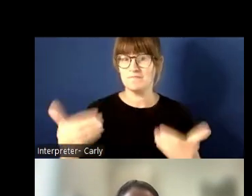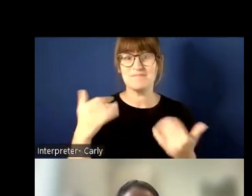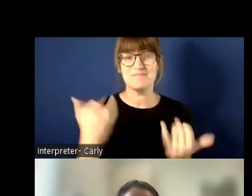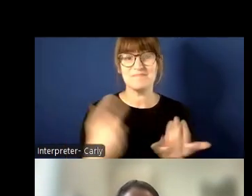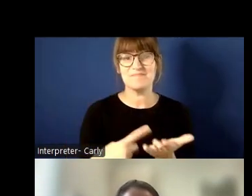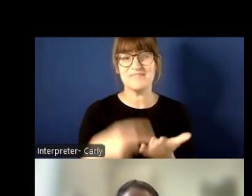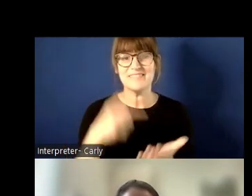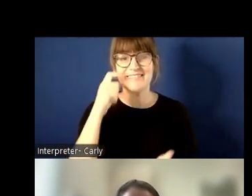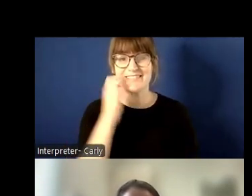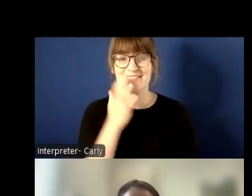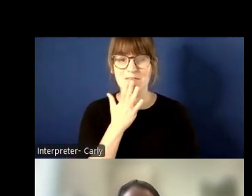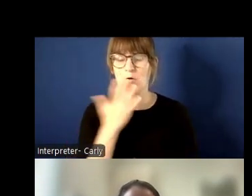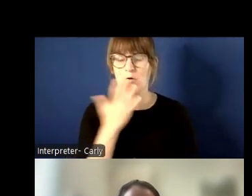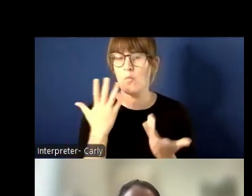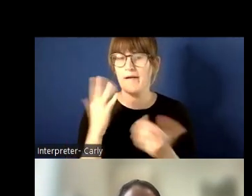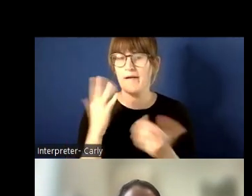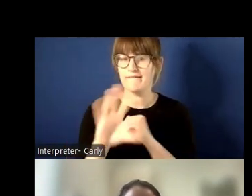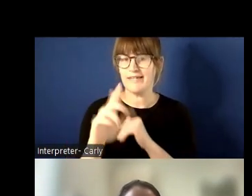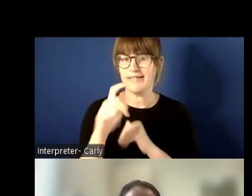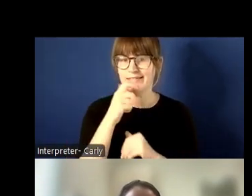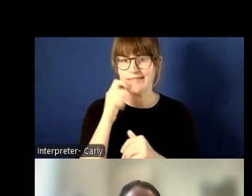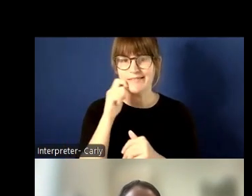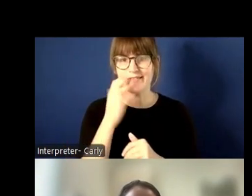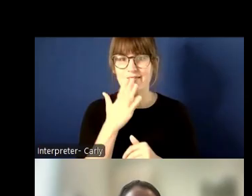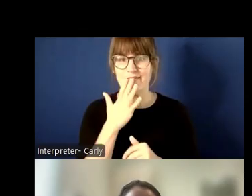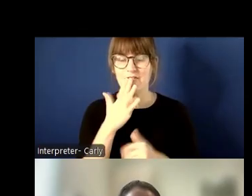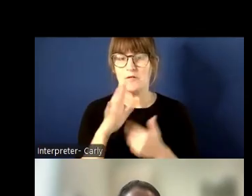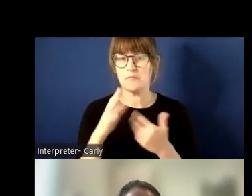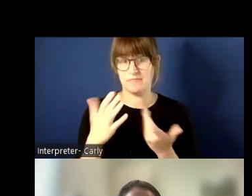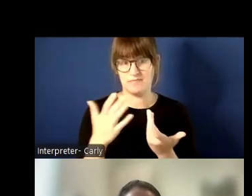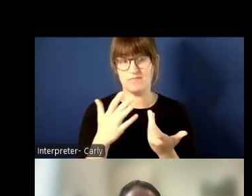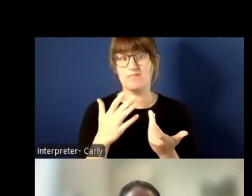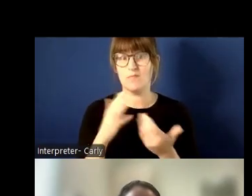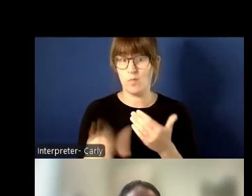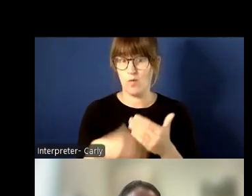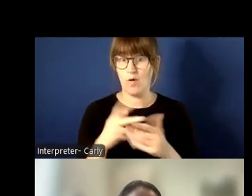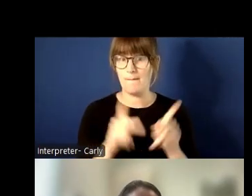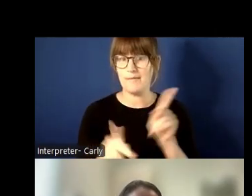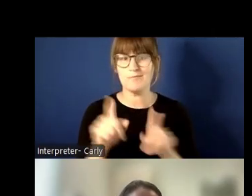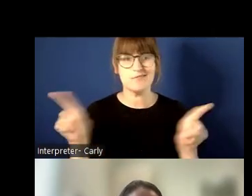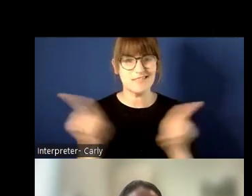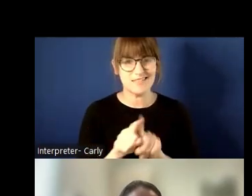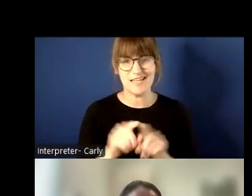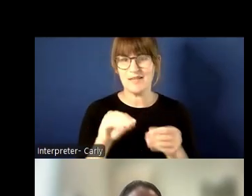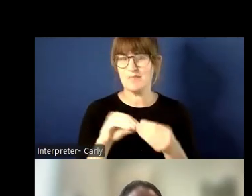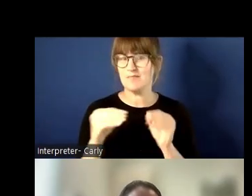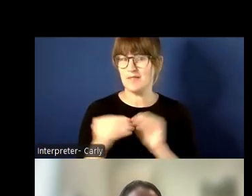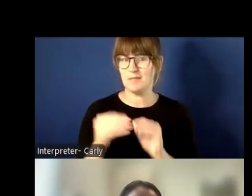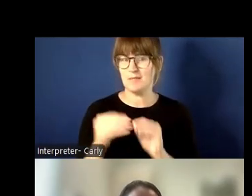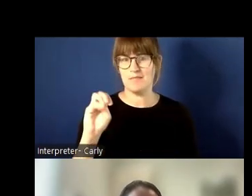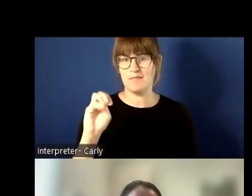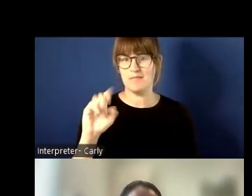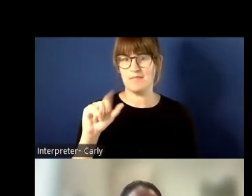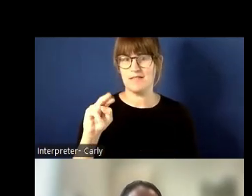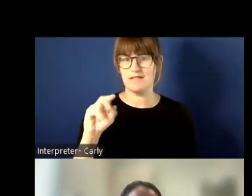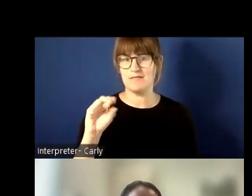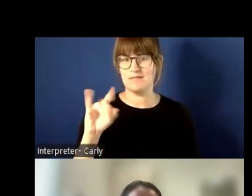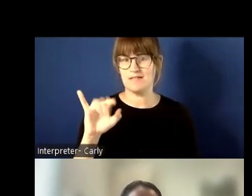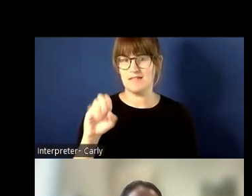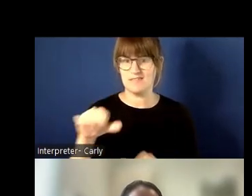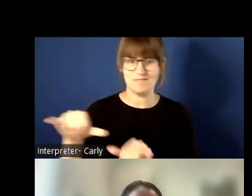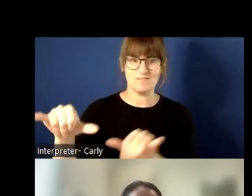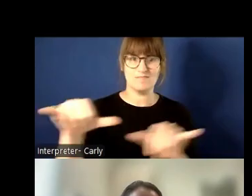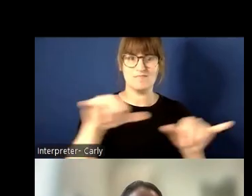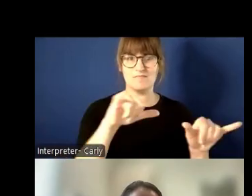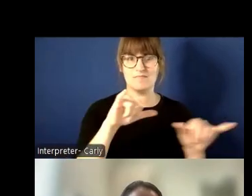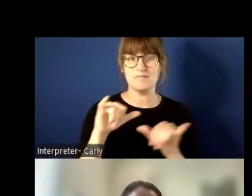what contributes to skin color? So all people have the same number of melanocytes. Like I had mentioned previously, there are differences in